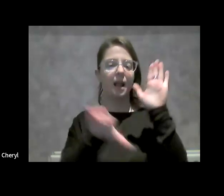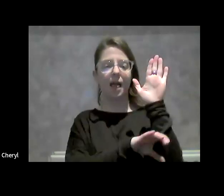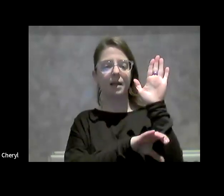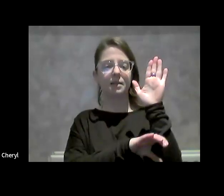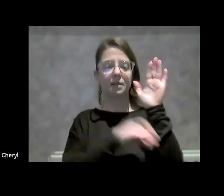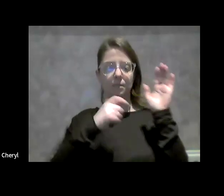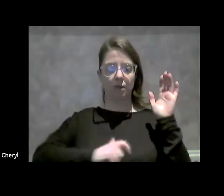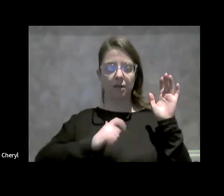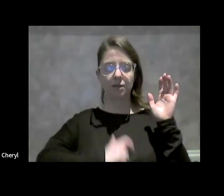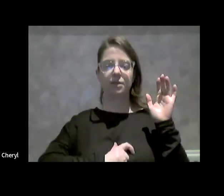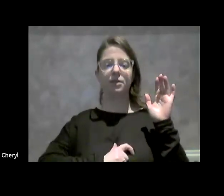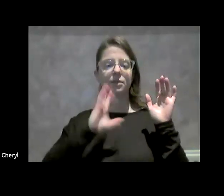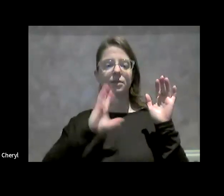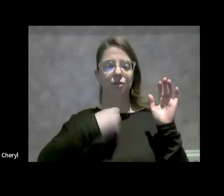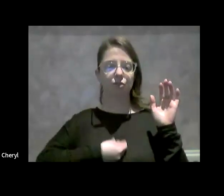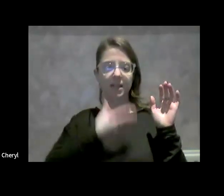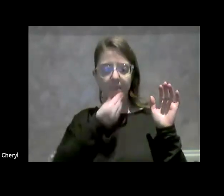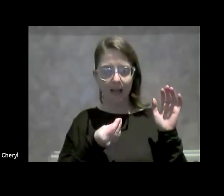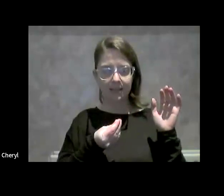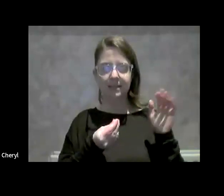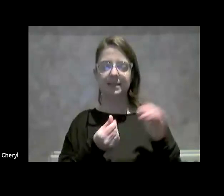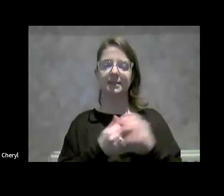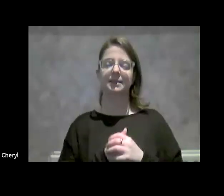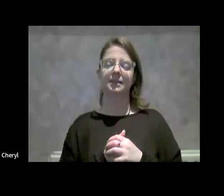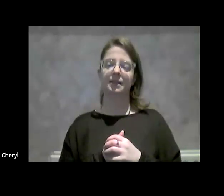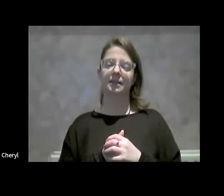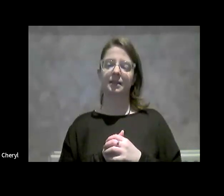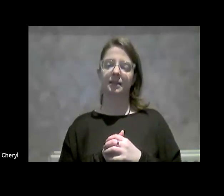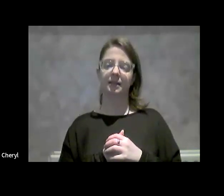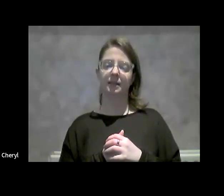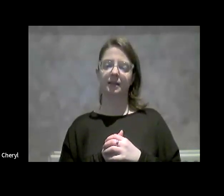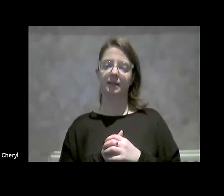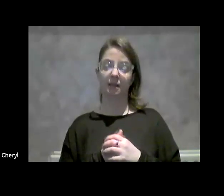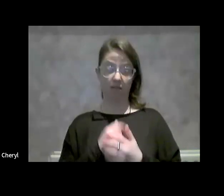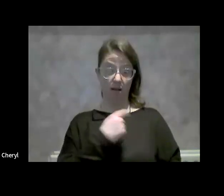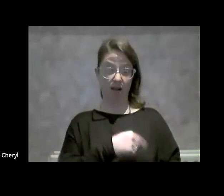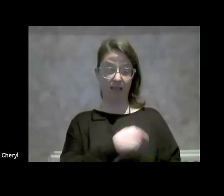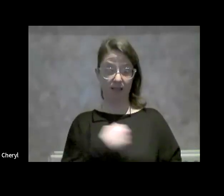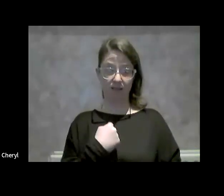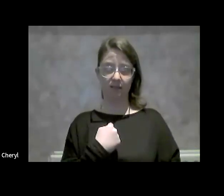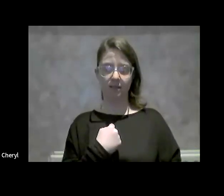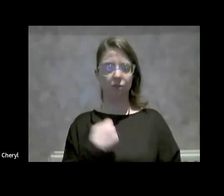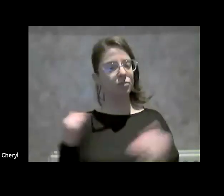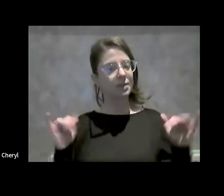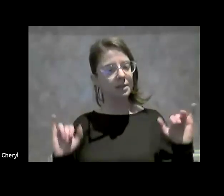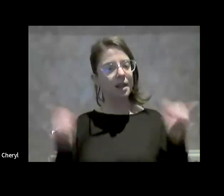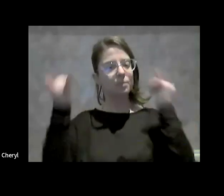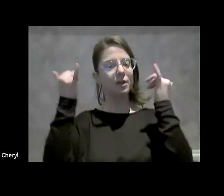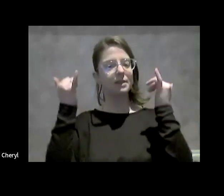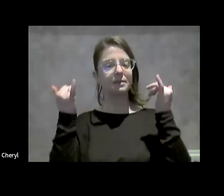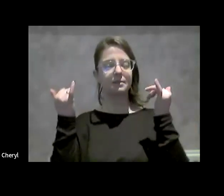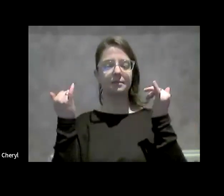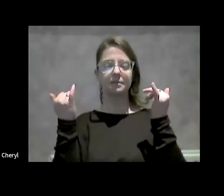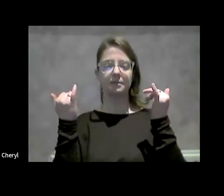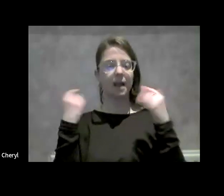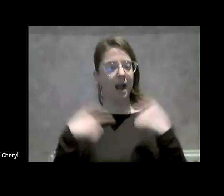person, trans mask, and really, to be honest, to celebrate something which has allowed